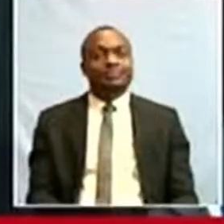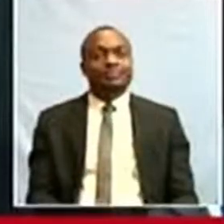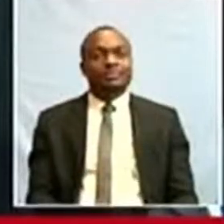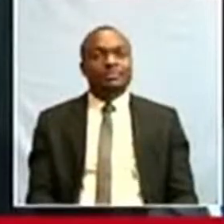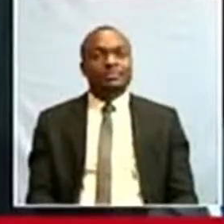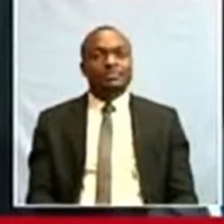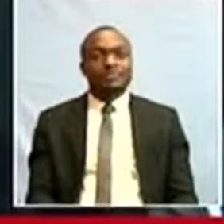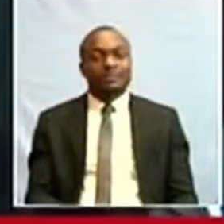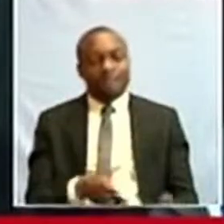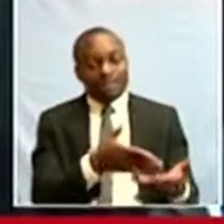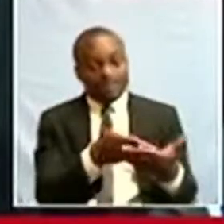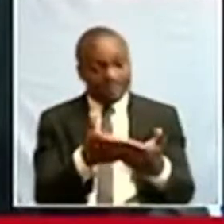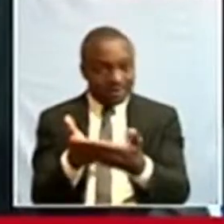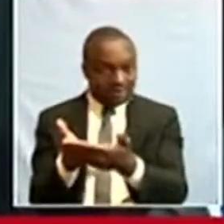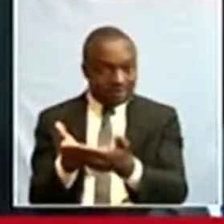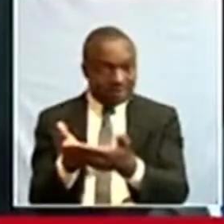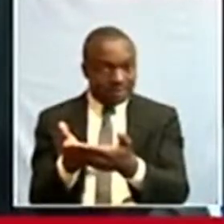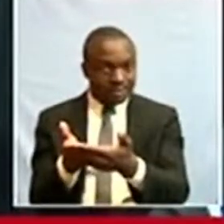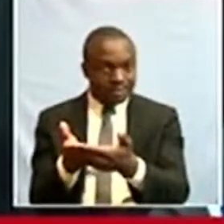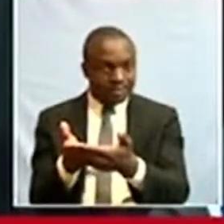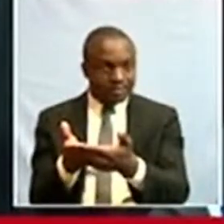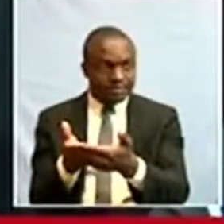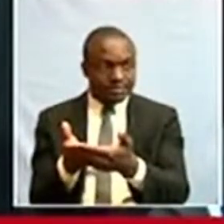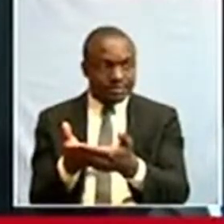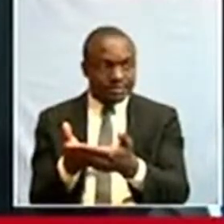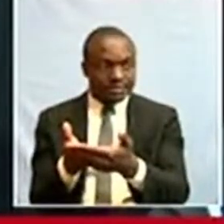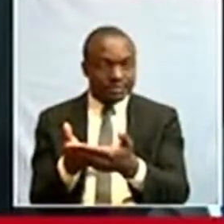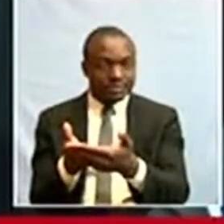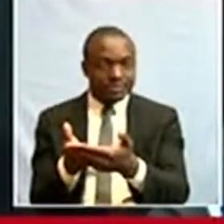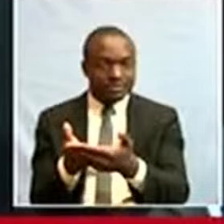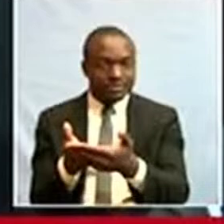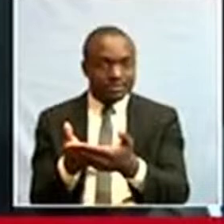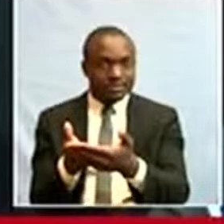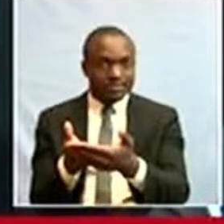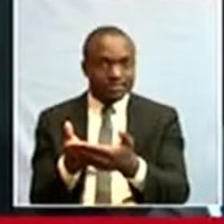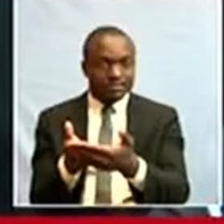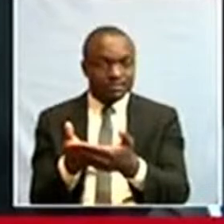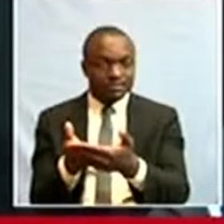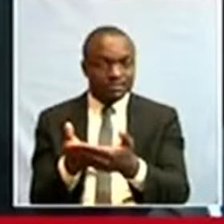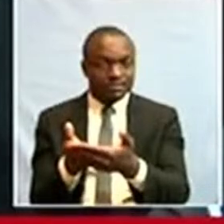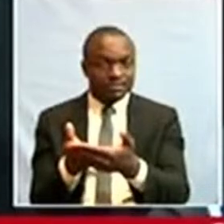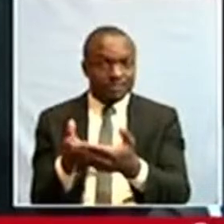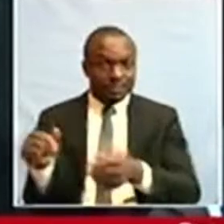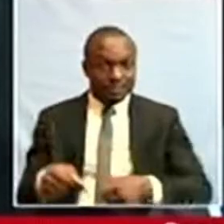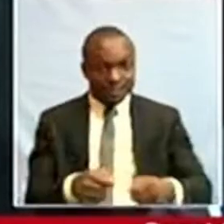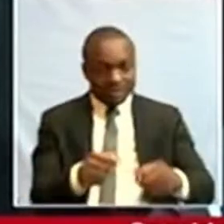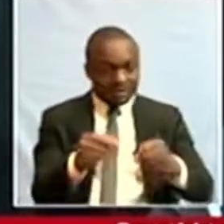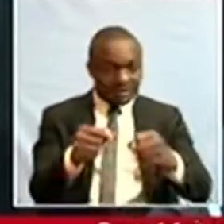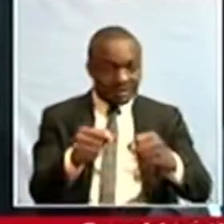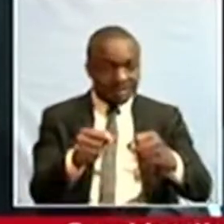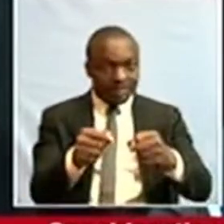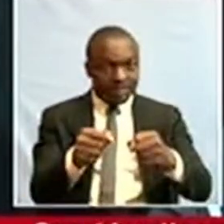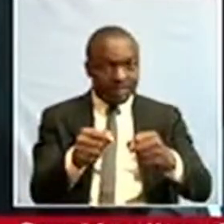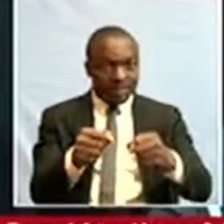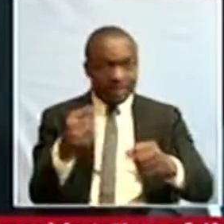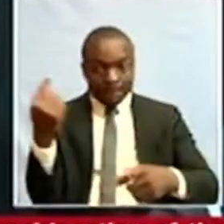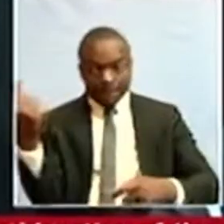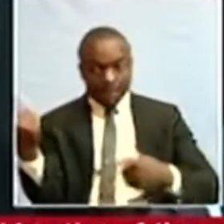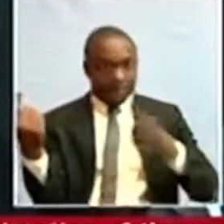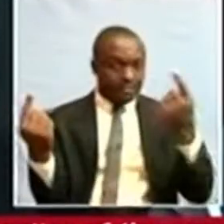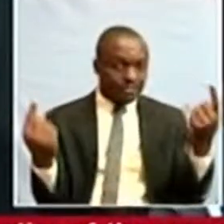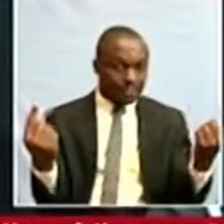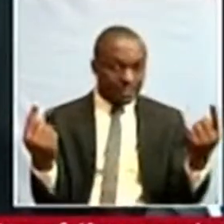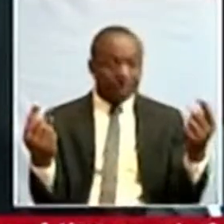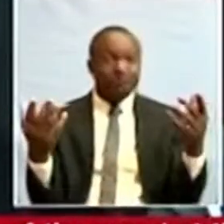are these databases standing in isolation, or they are one